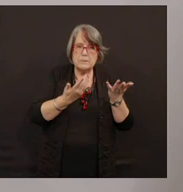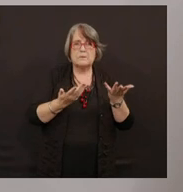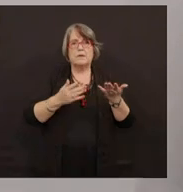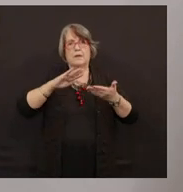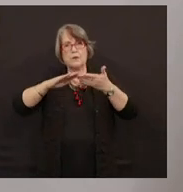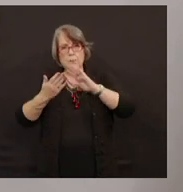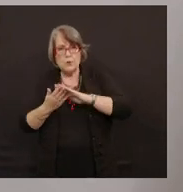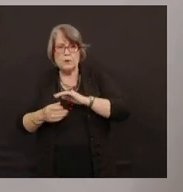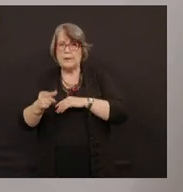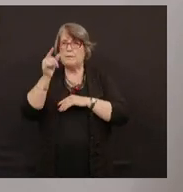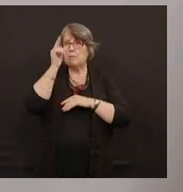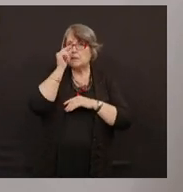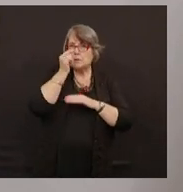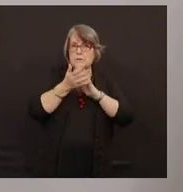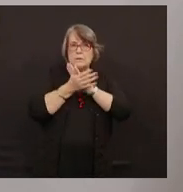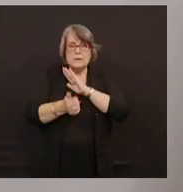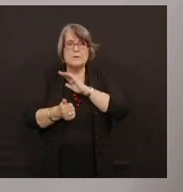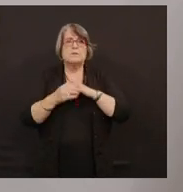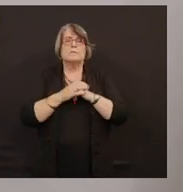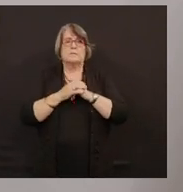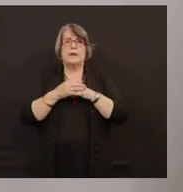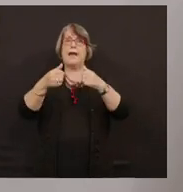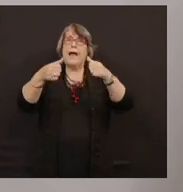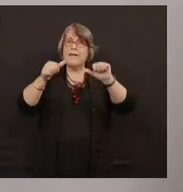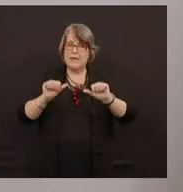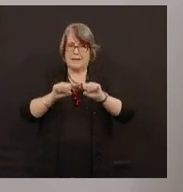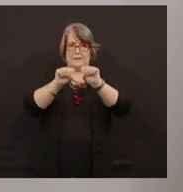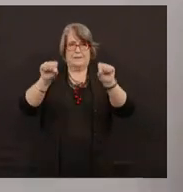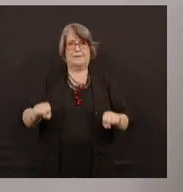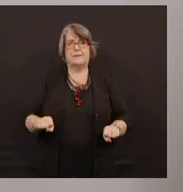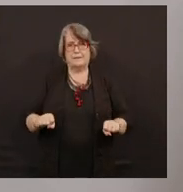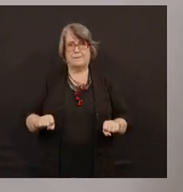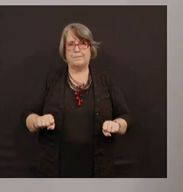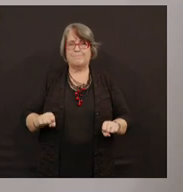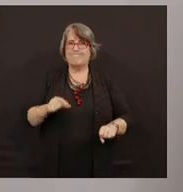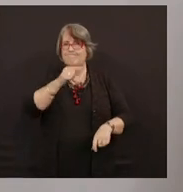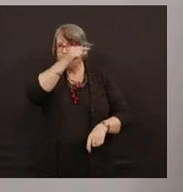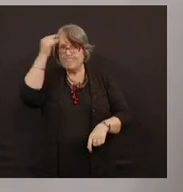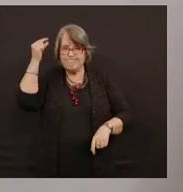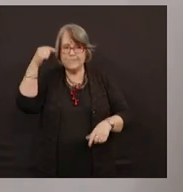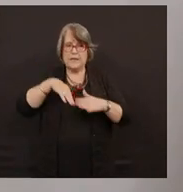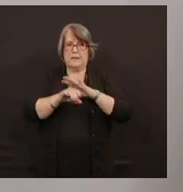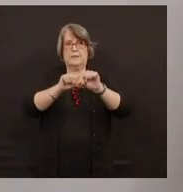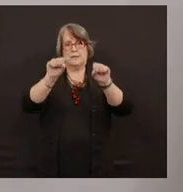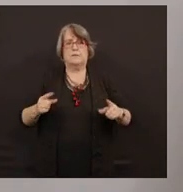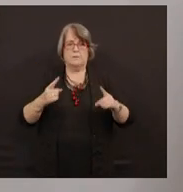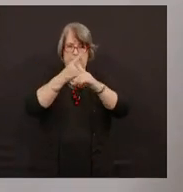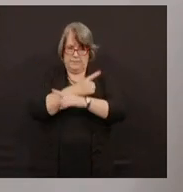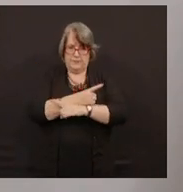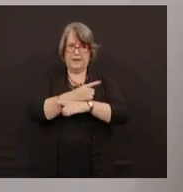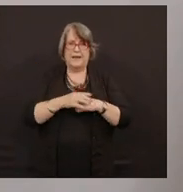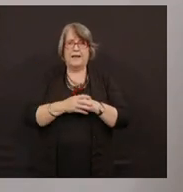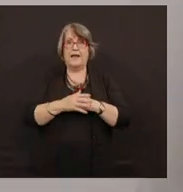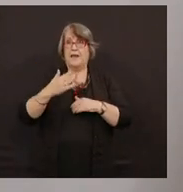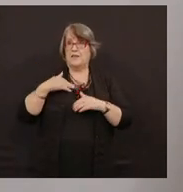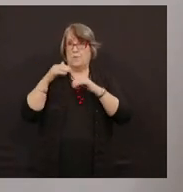communities, in potential, and then in systems, purposefully in systems. This is